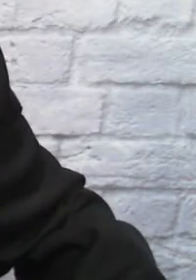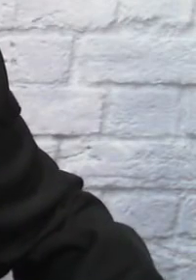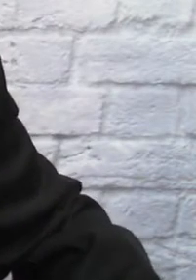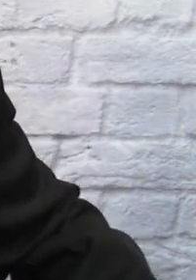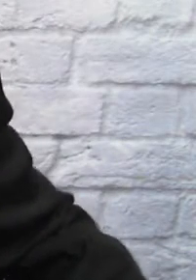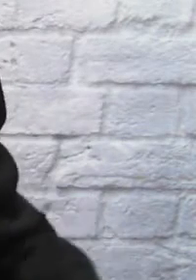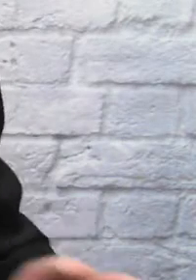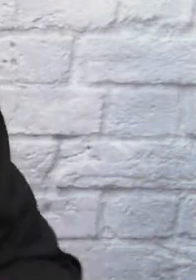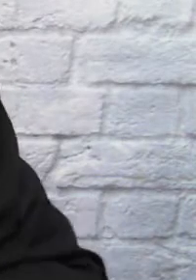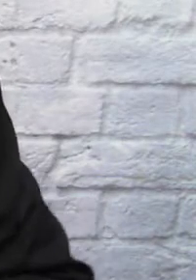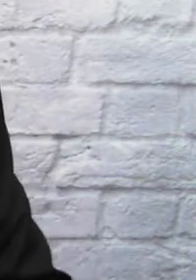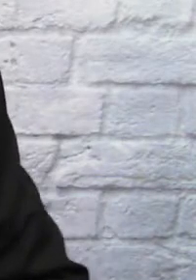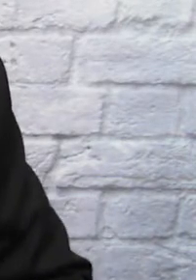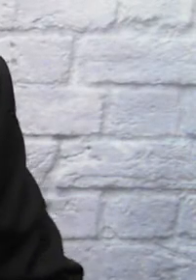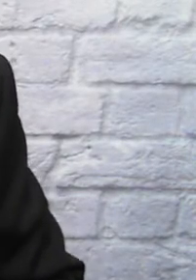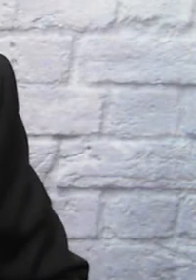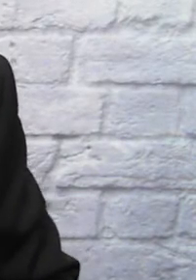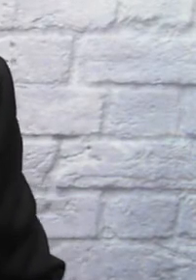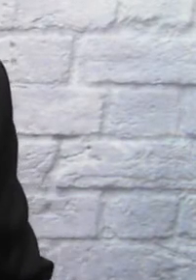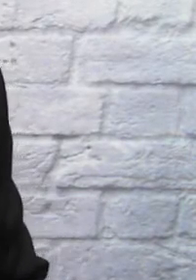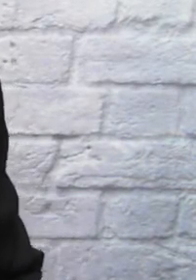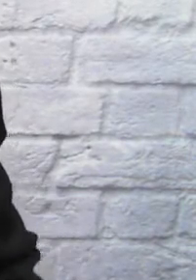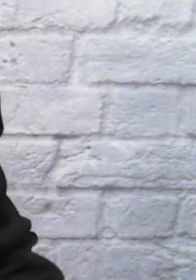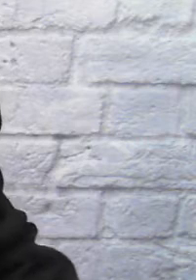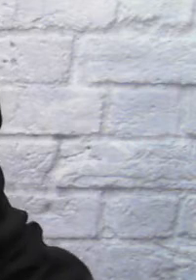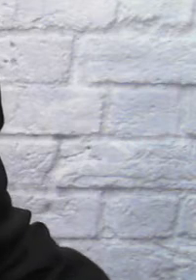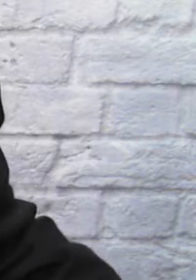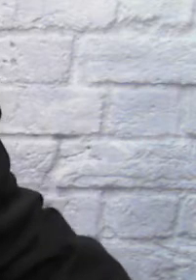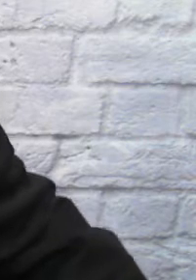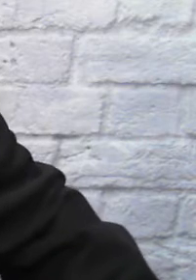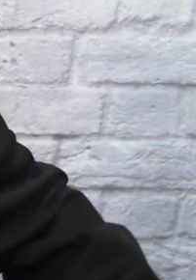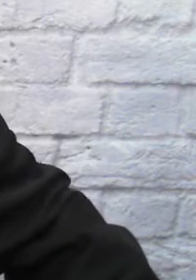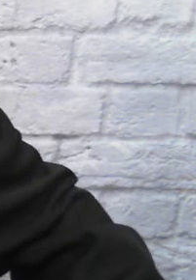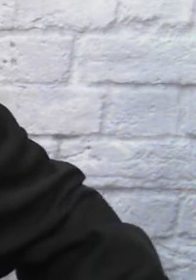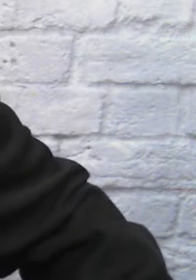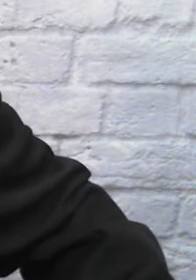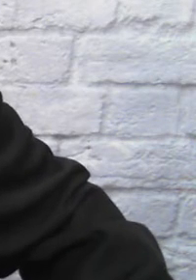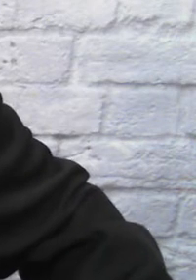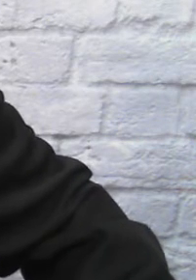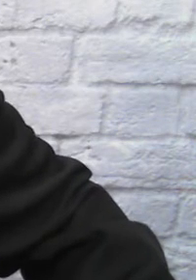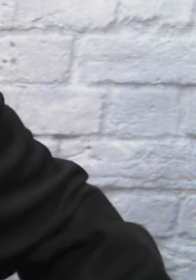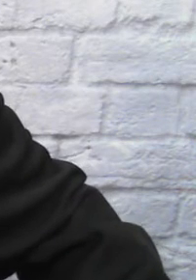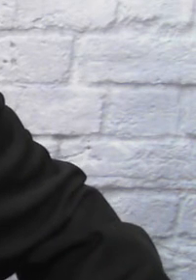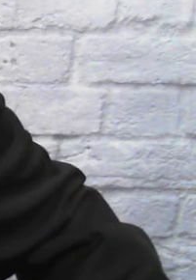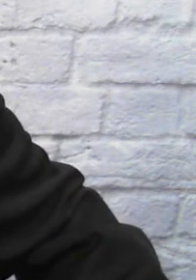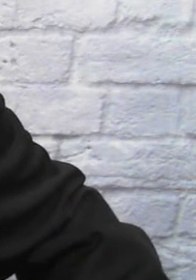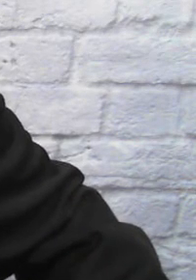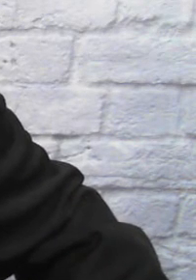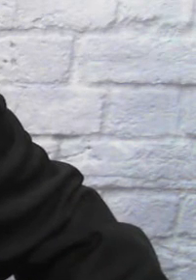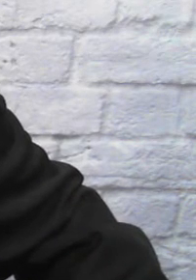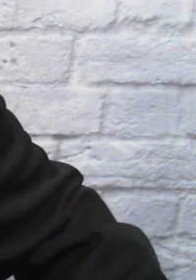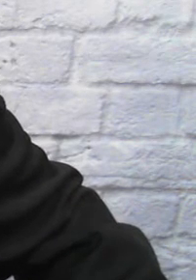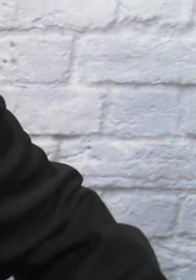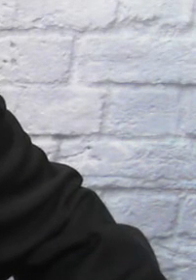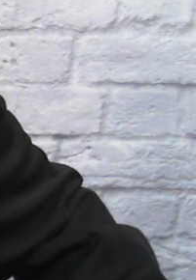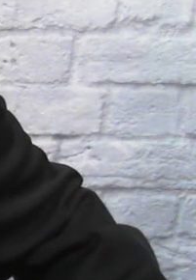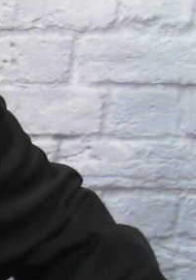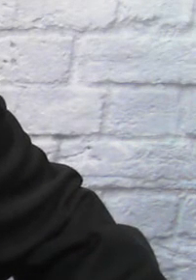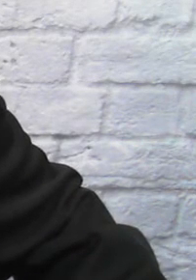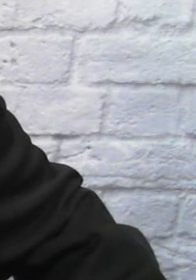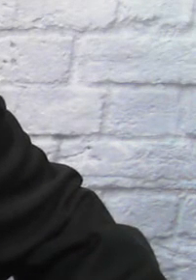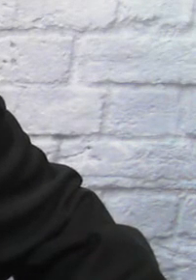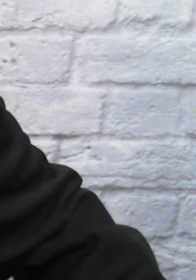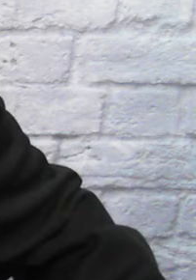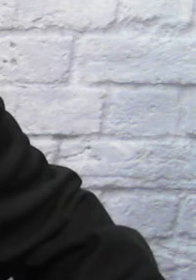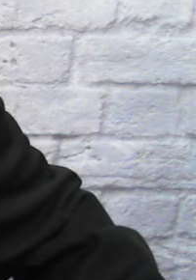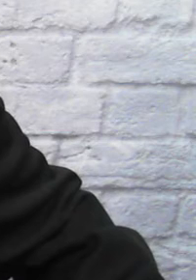This is a WNY News Now special report. I'm Justin Gould. New York's new female governor about to be sworn in